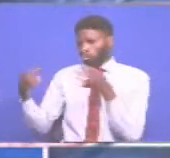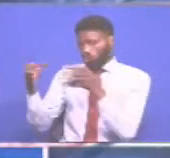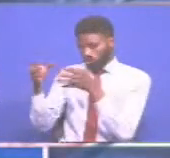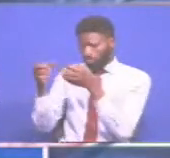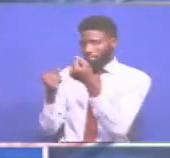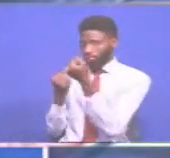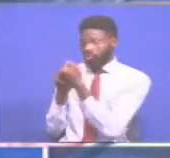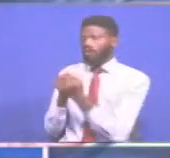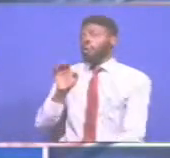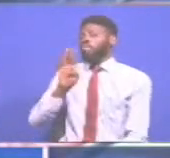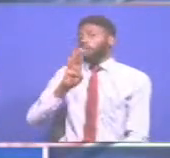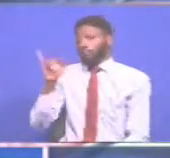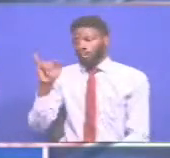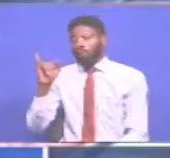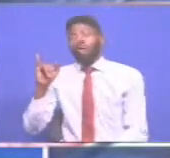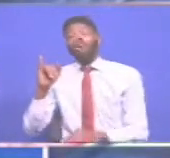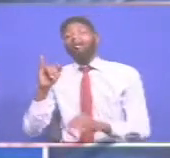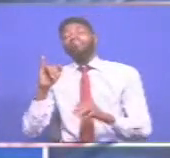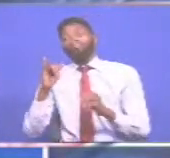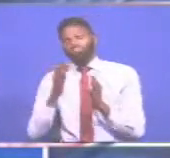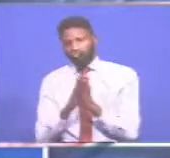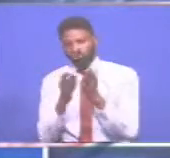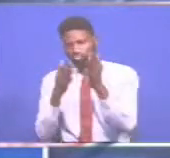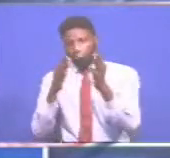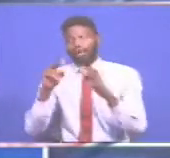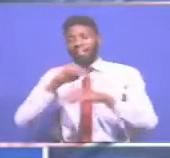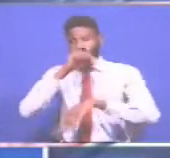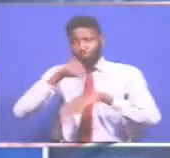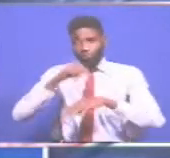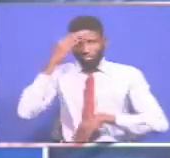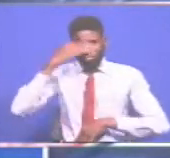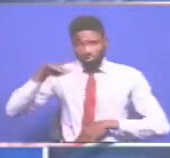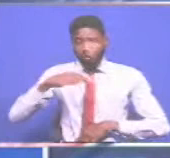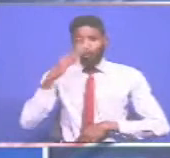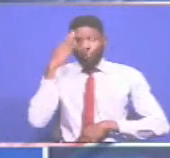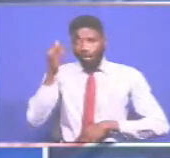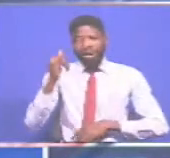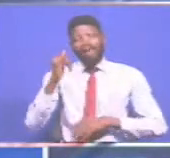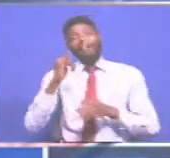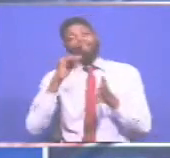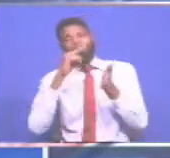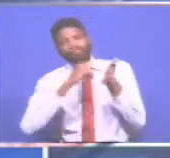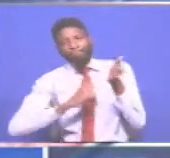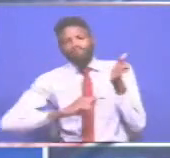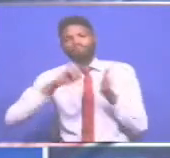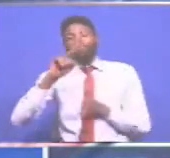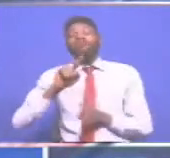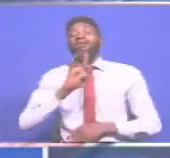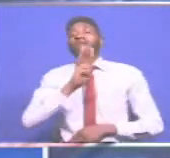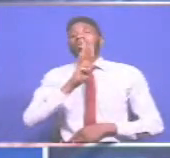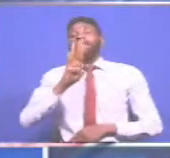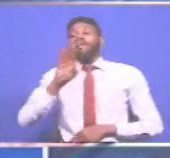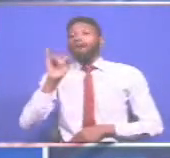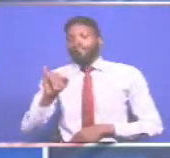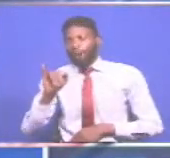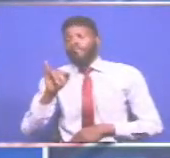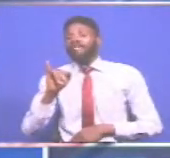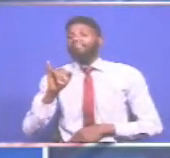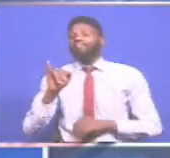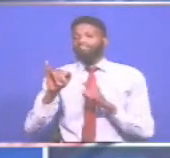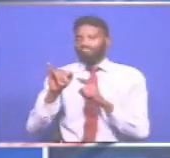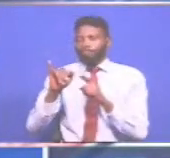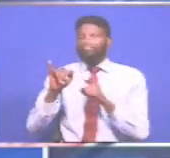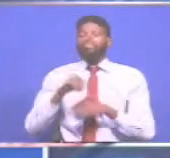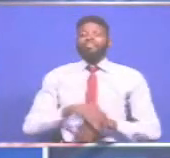initiative are still lauding the National Assembly for passing the Constitution of Kenya Amendment Bill 2020. Acting Nairobi